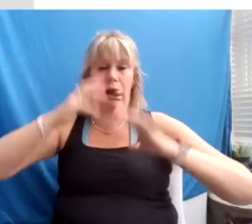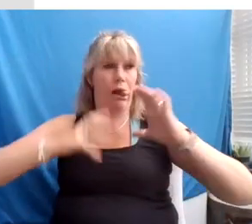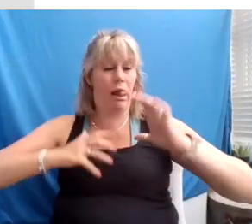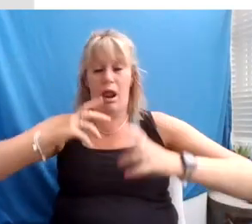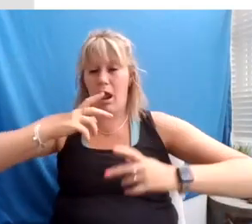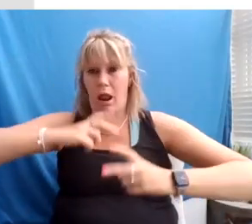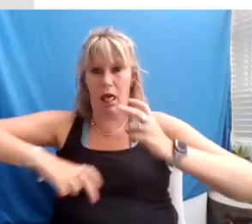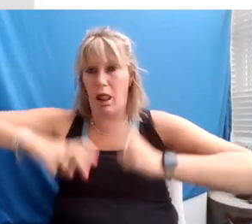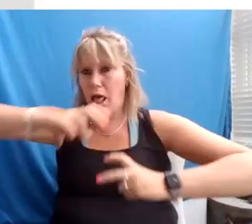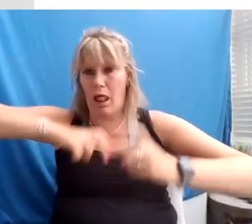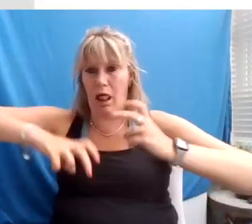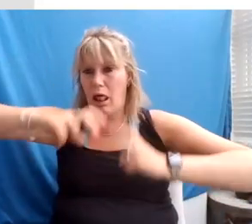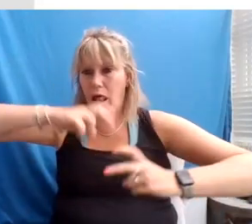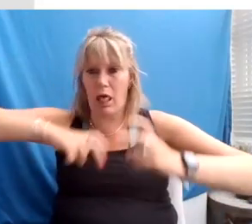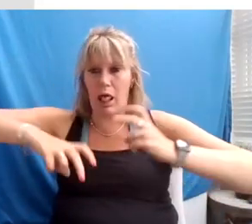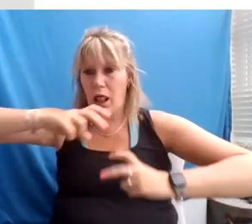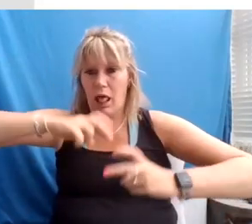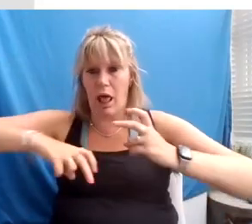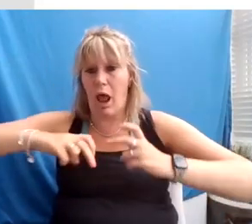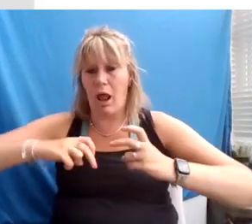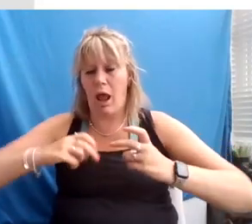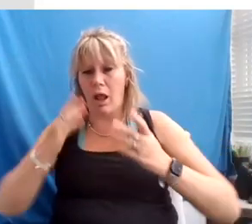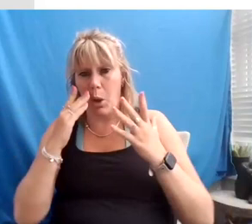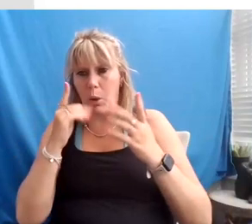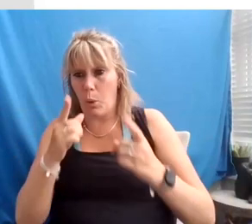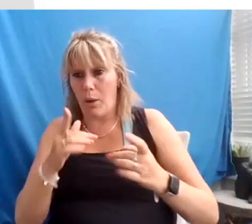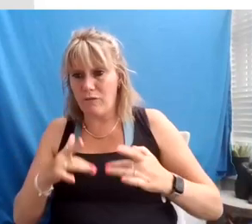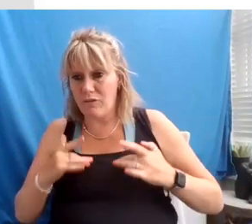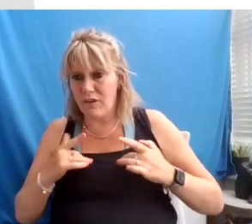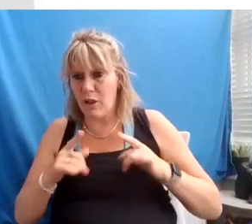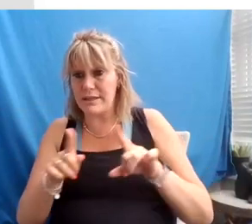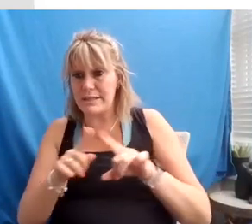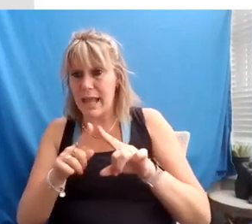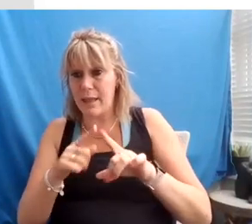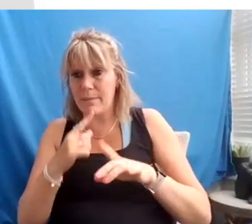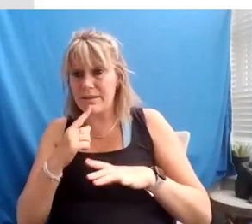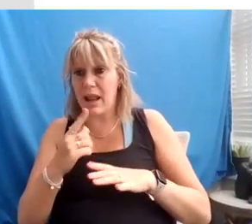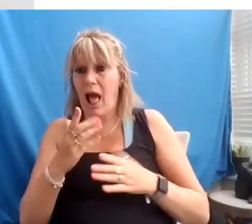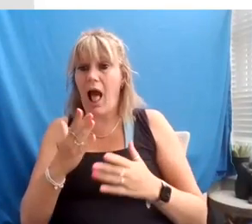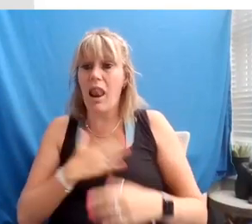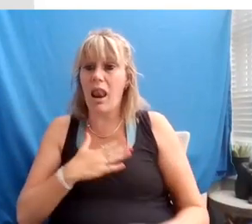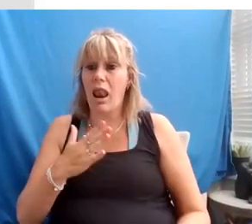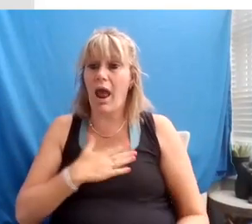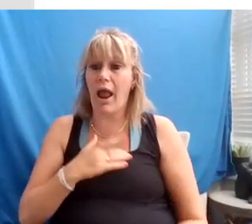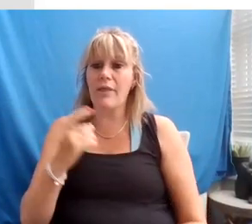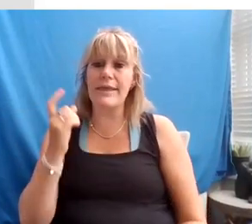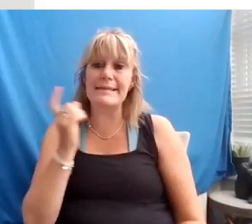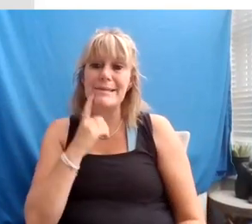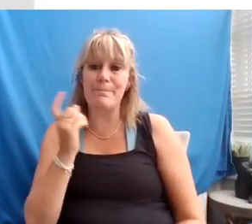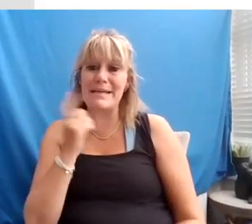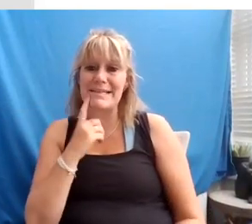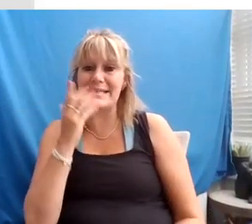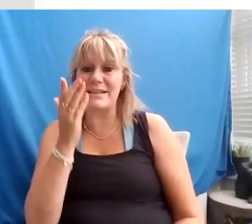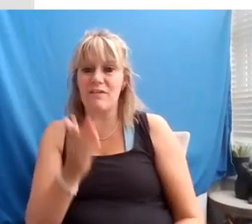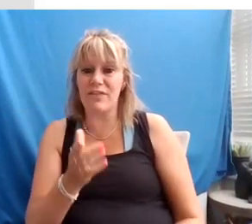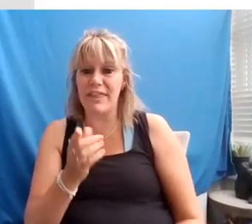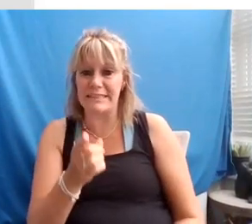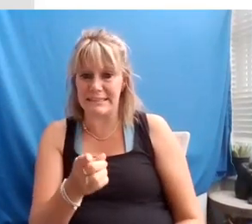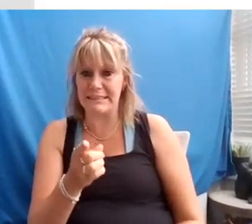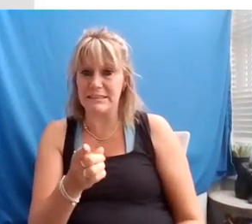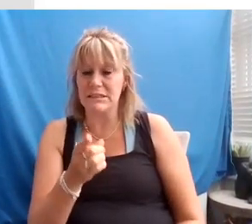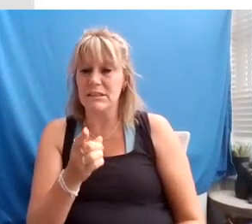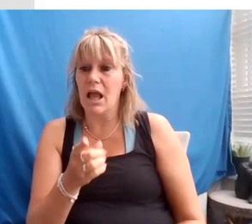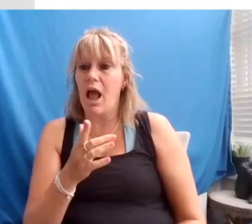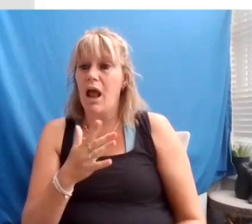don't know whether anybody else thinks the same. I really like the simplicity of it. I mean, and just